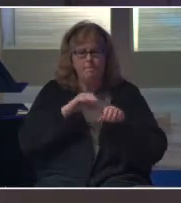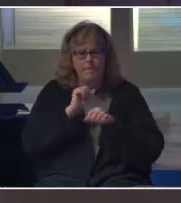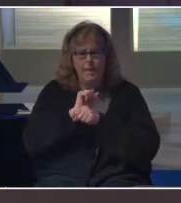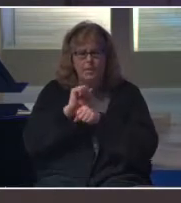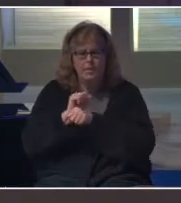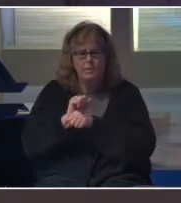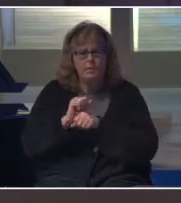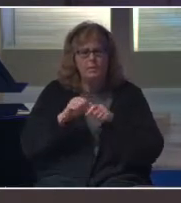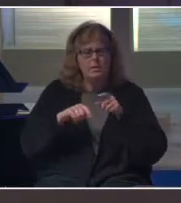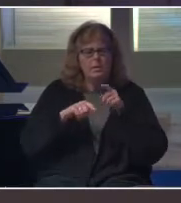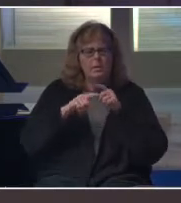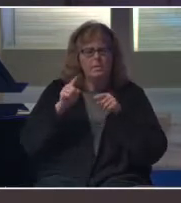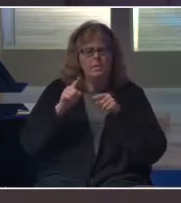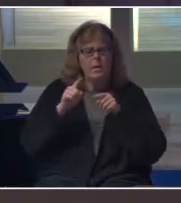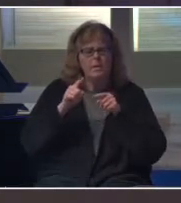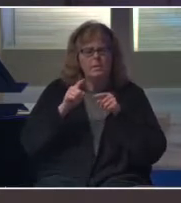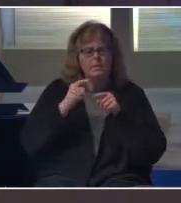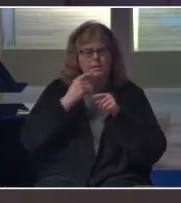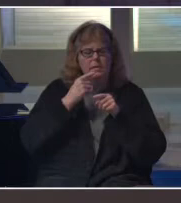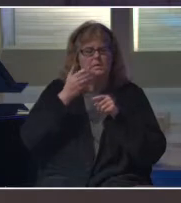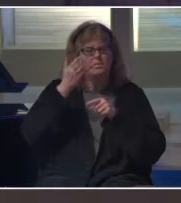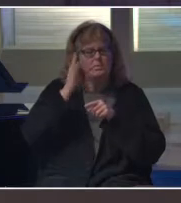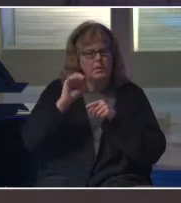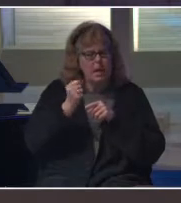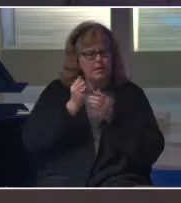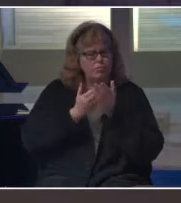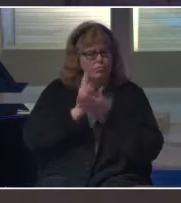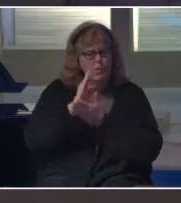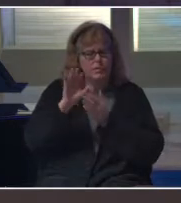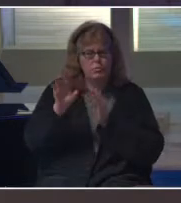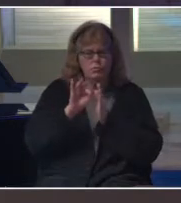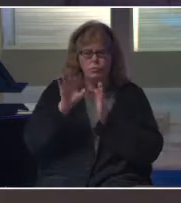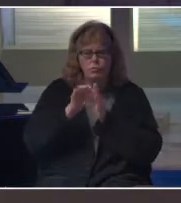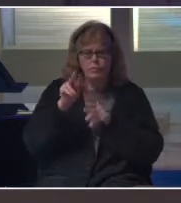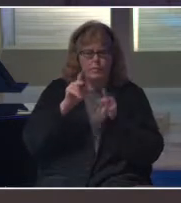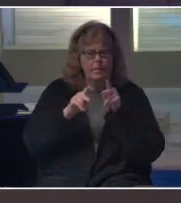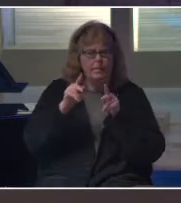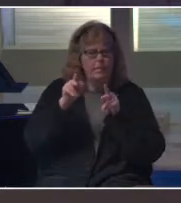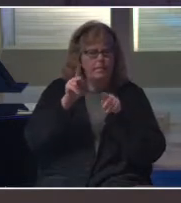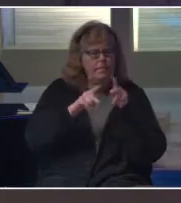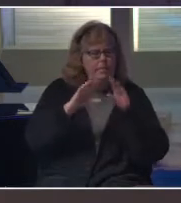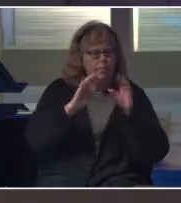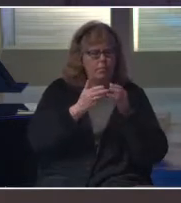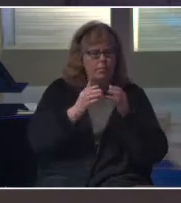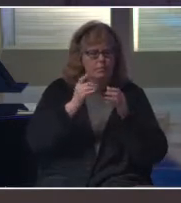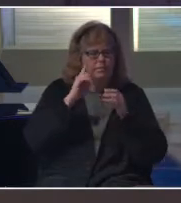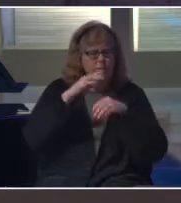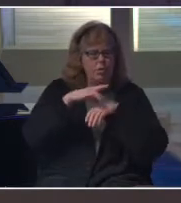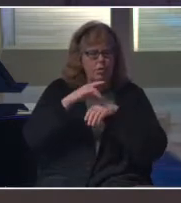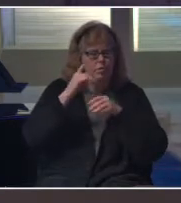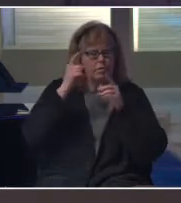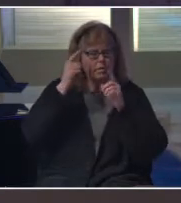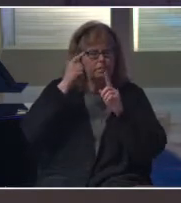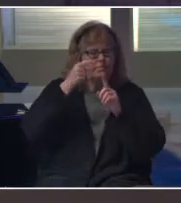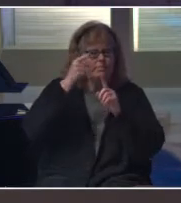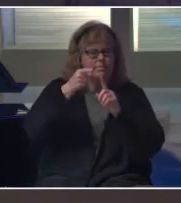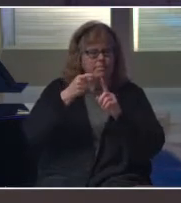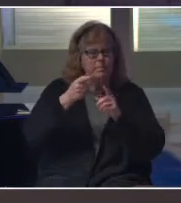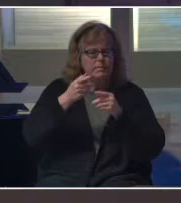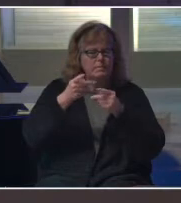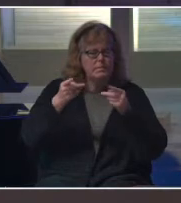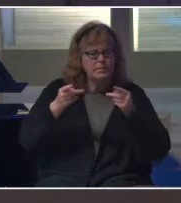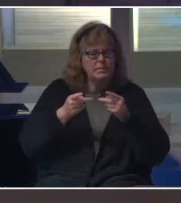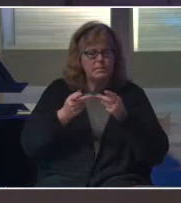The text deals with God's right to choose people and people groups for certain earthly destinies,